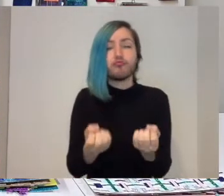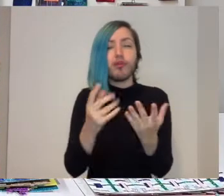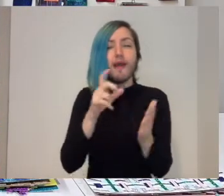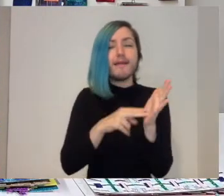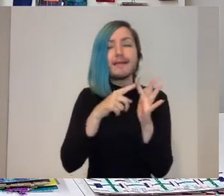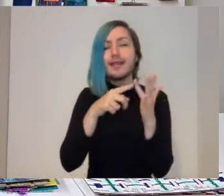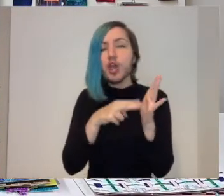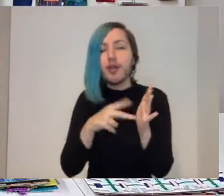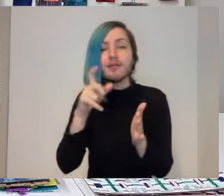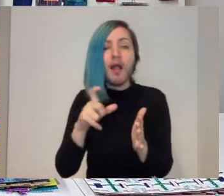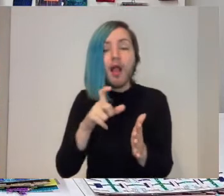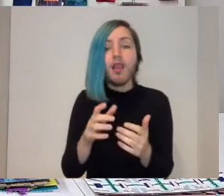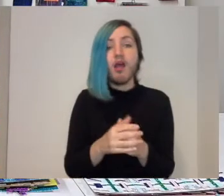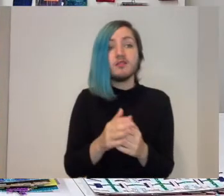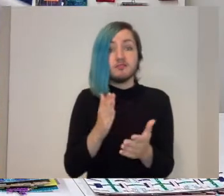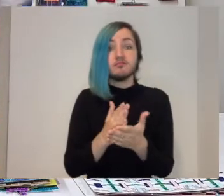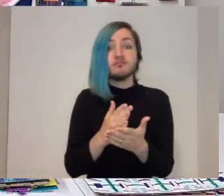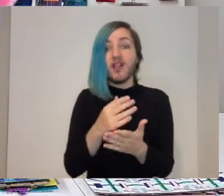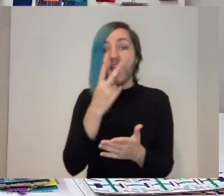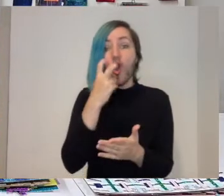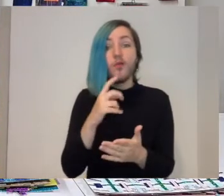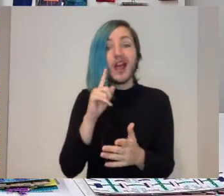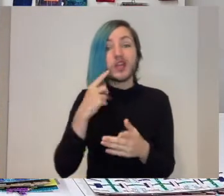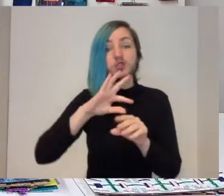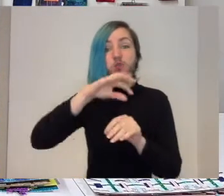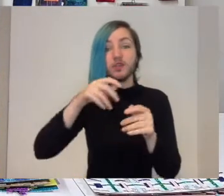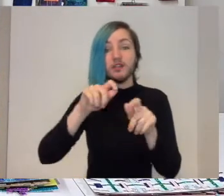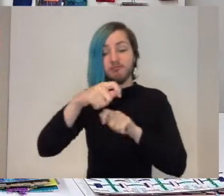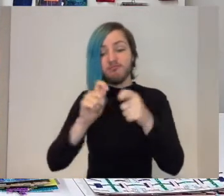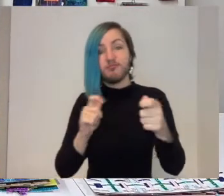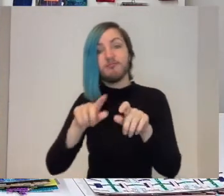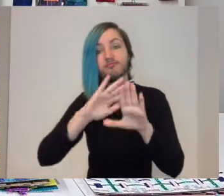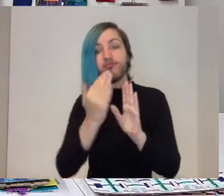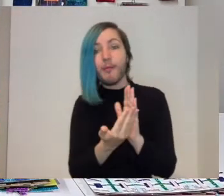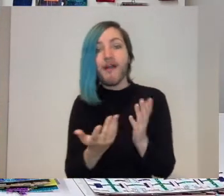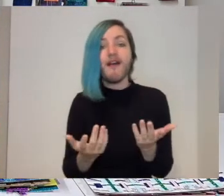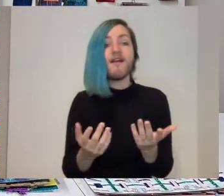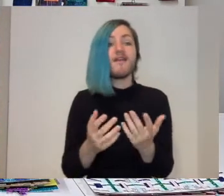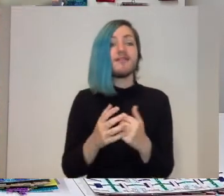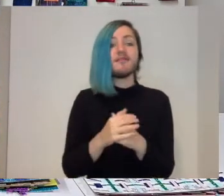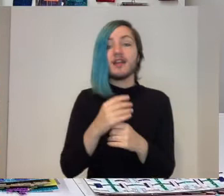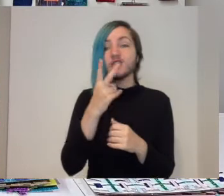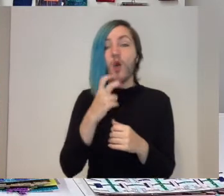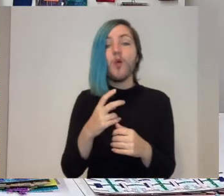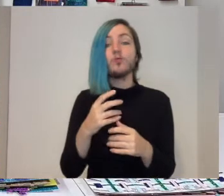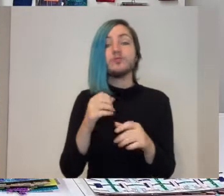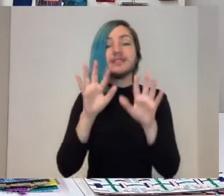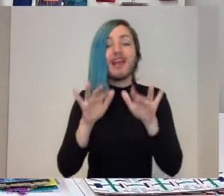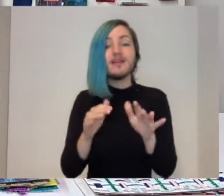colours, literally using old sweet wrappers and things like that, and old bits of glitter